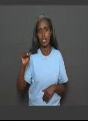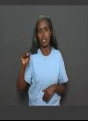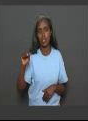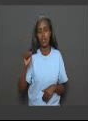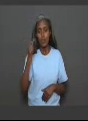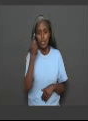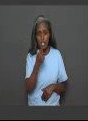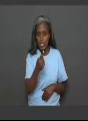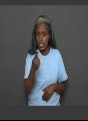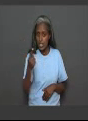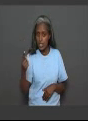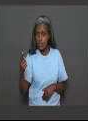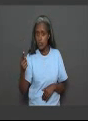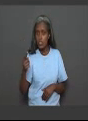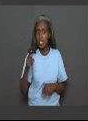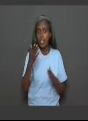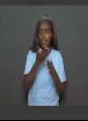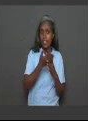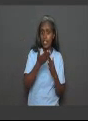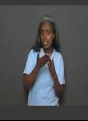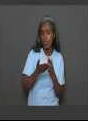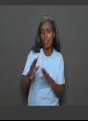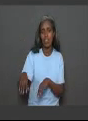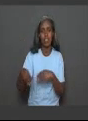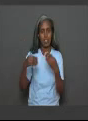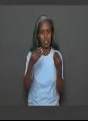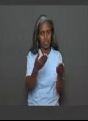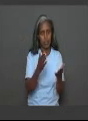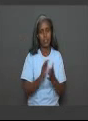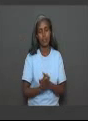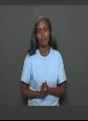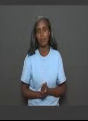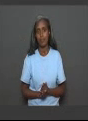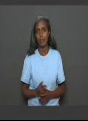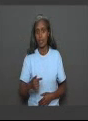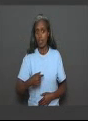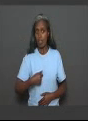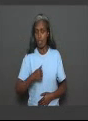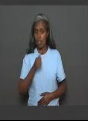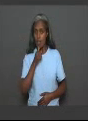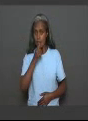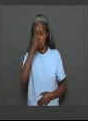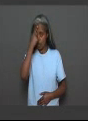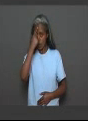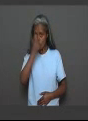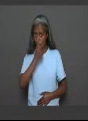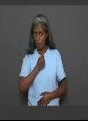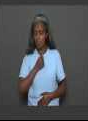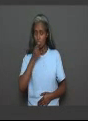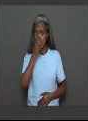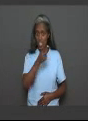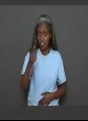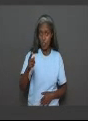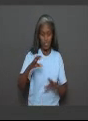second for each of the intervals given. I am confident